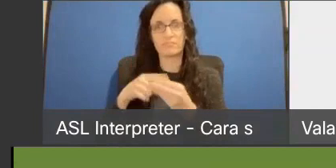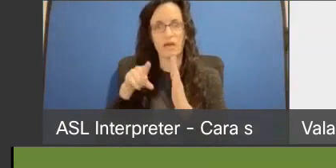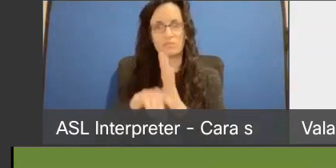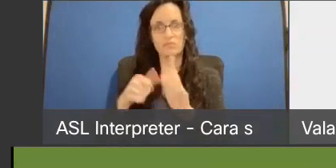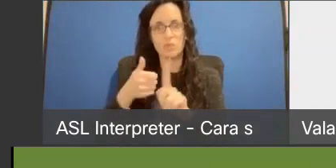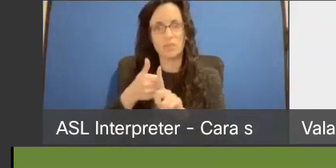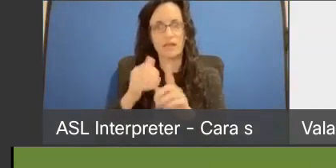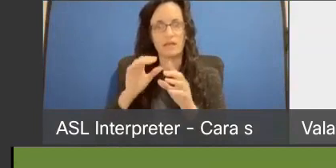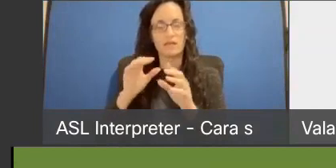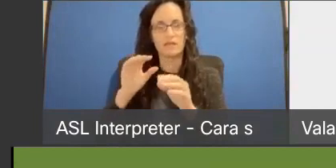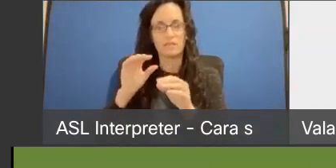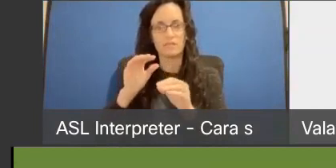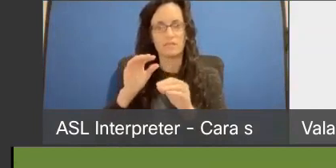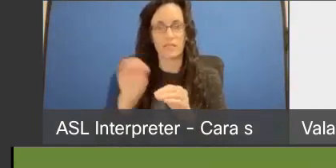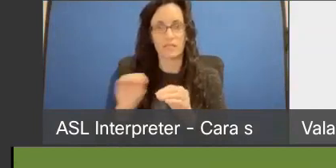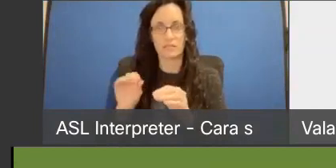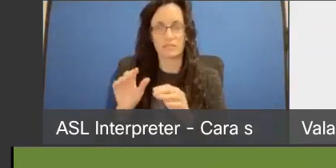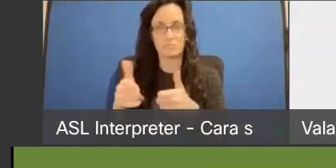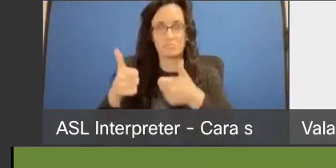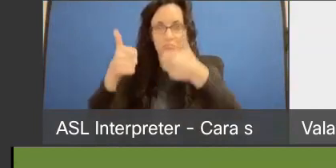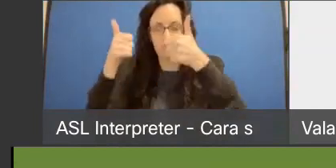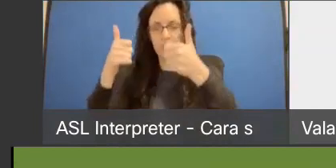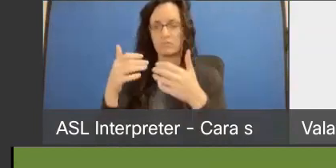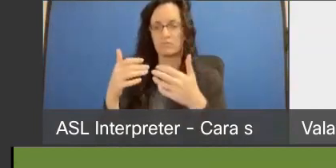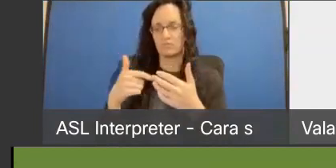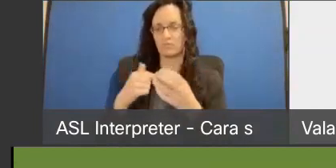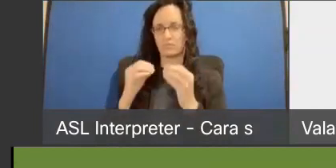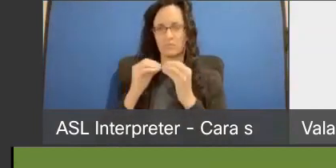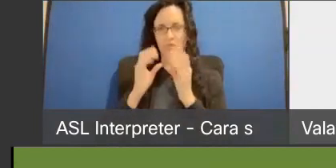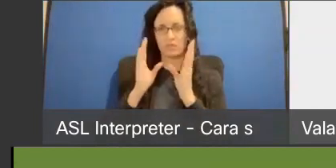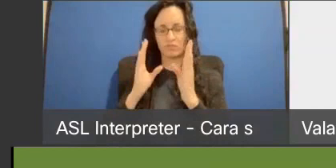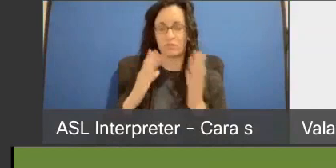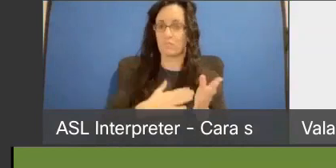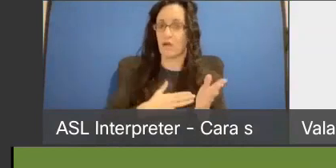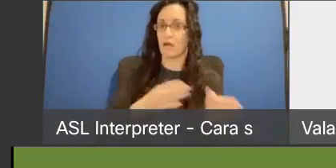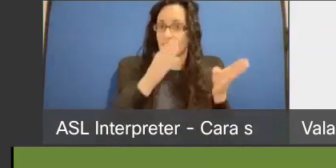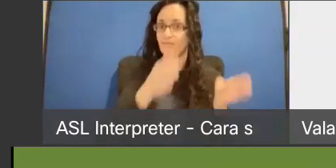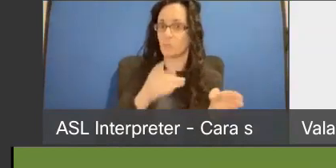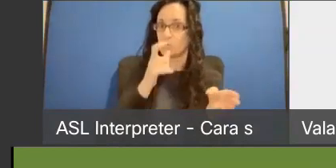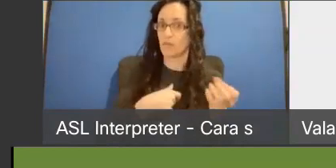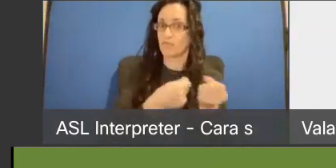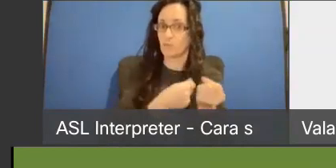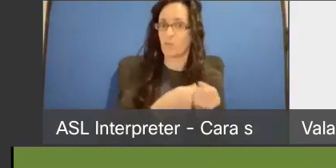it. I think, my individual also, received a letter. It was the third,